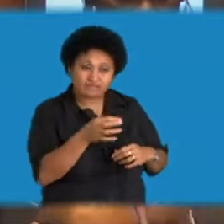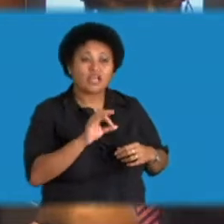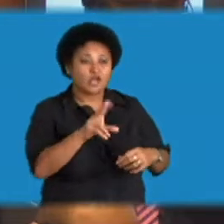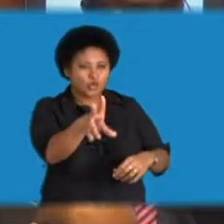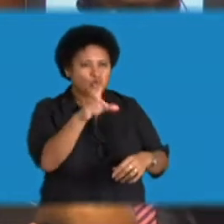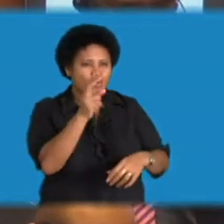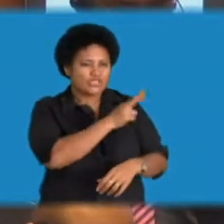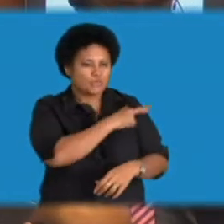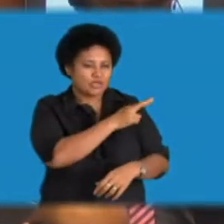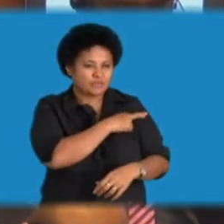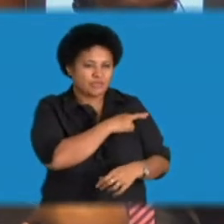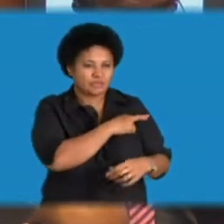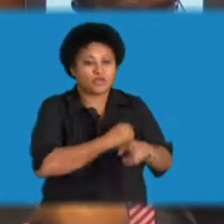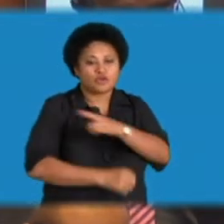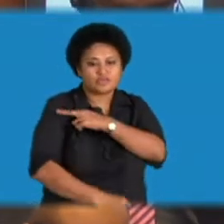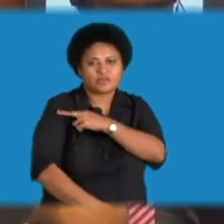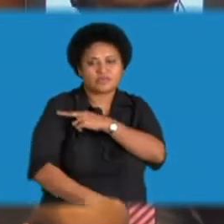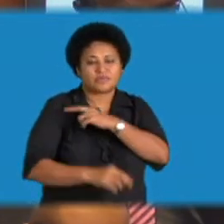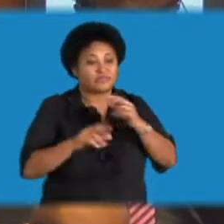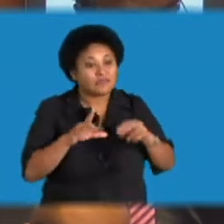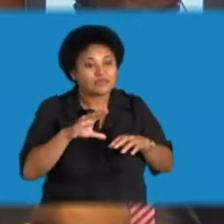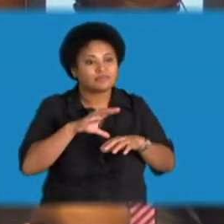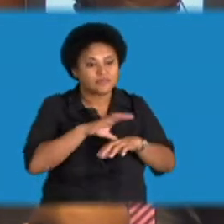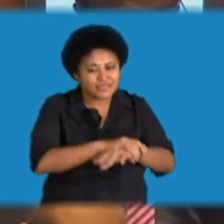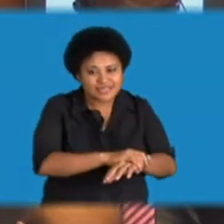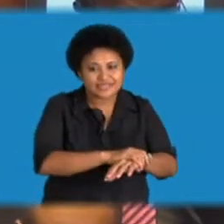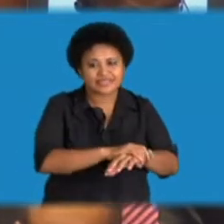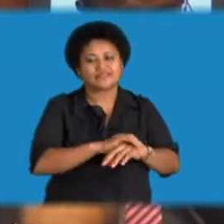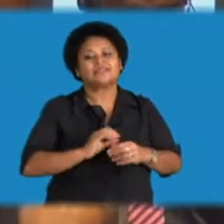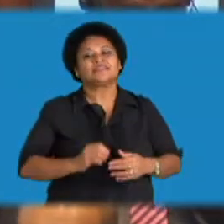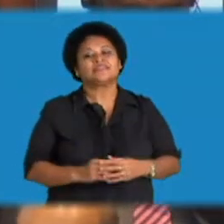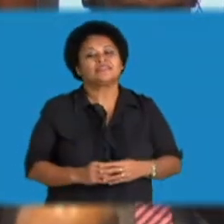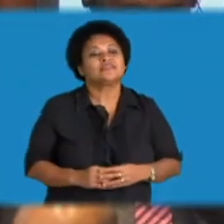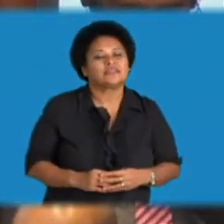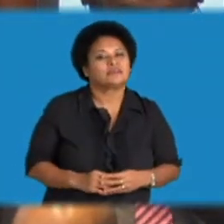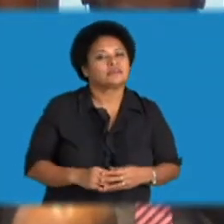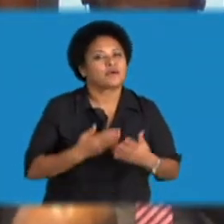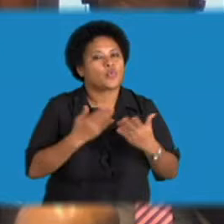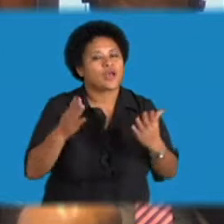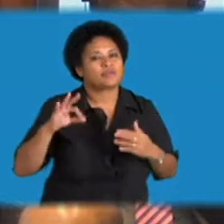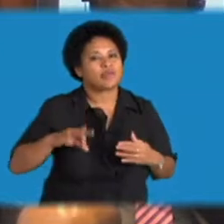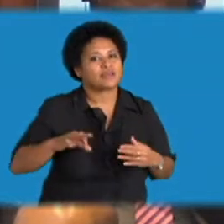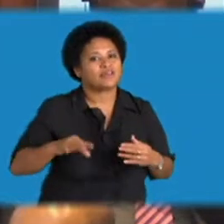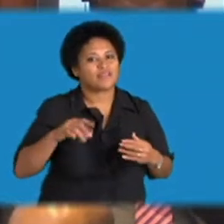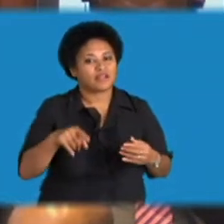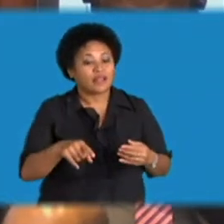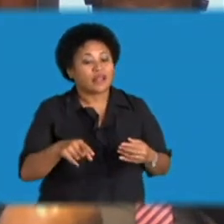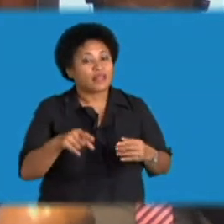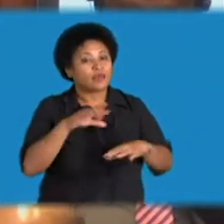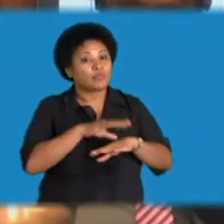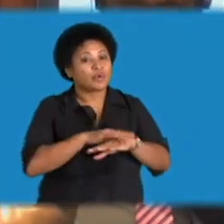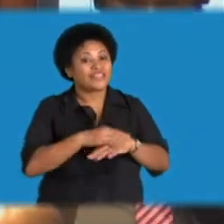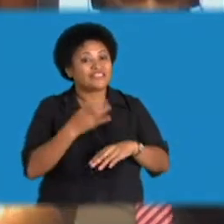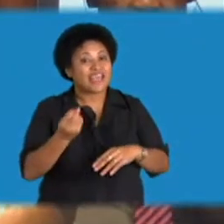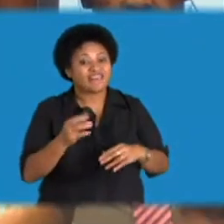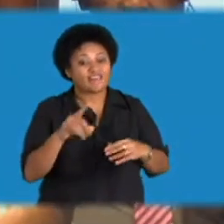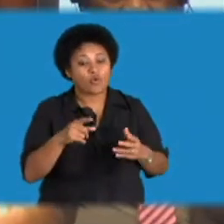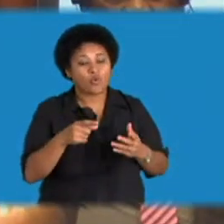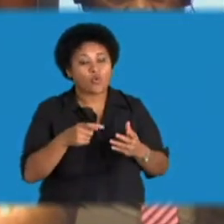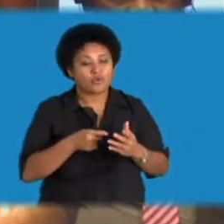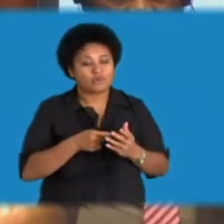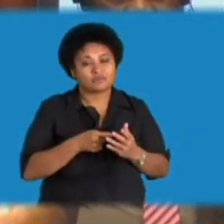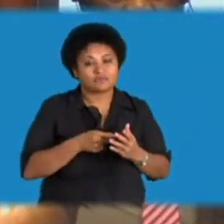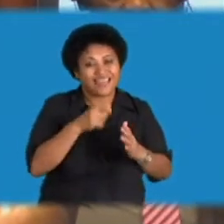drugs issues affecting our country, what advantage or benefit does the police drug operations have on the taxpayers in this country?